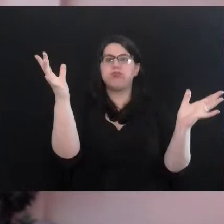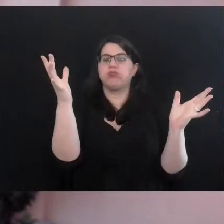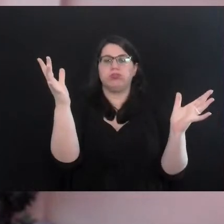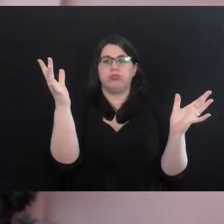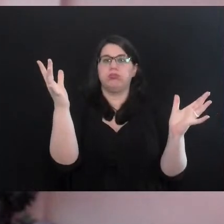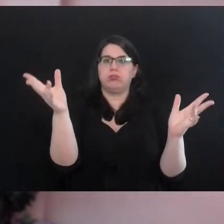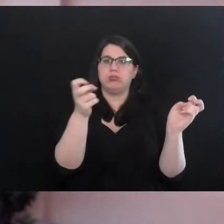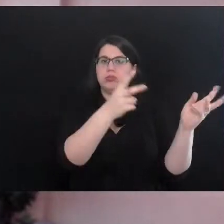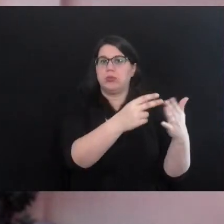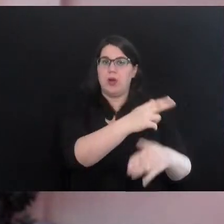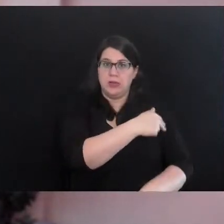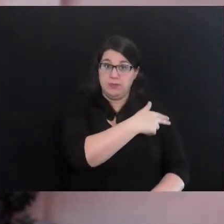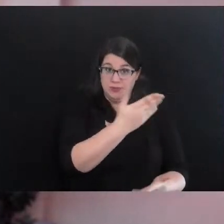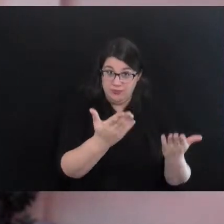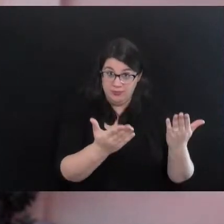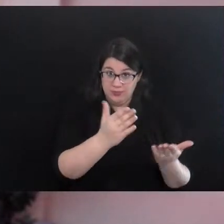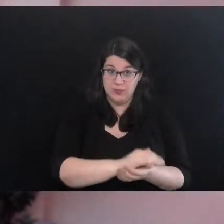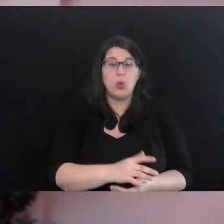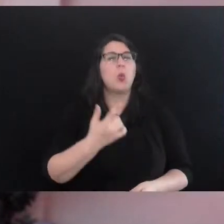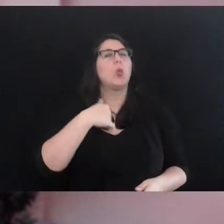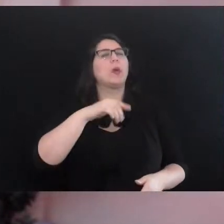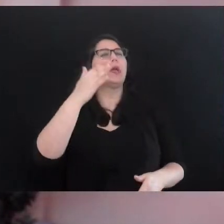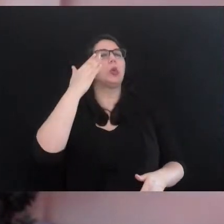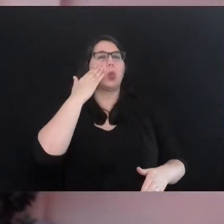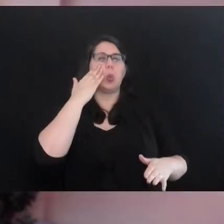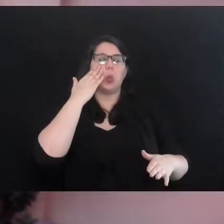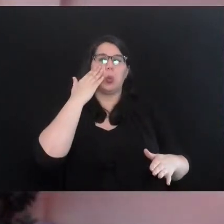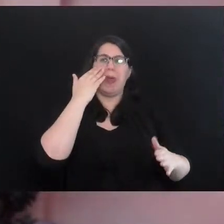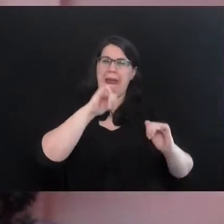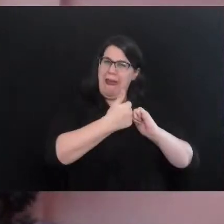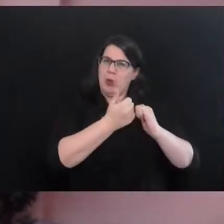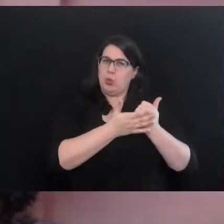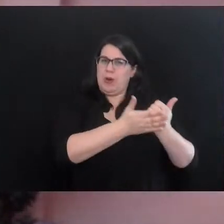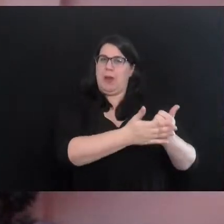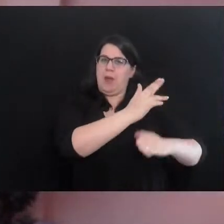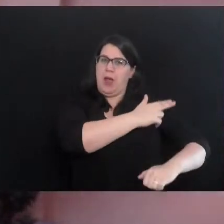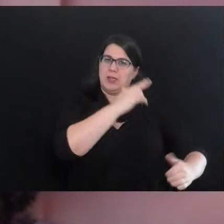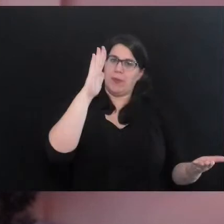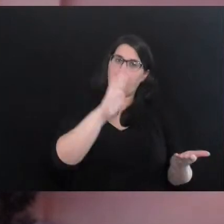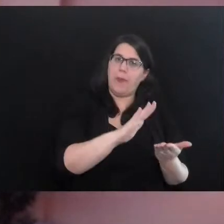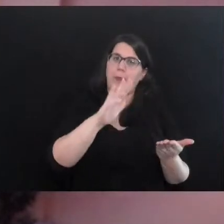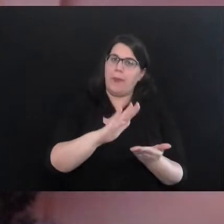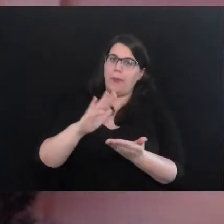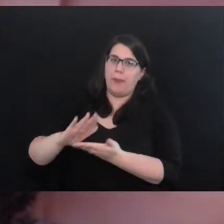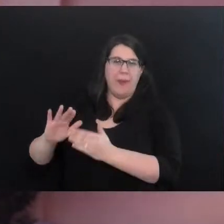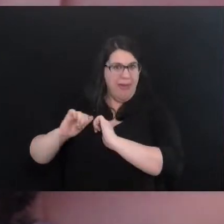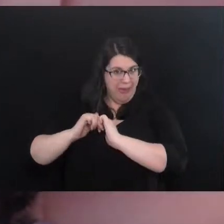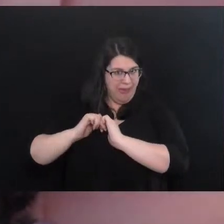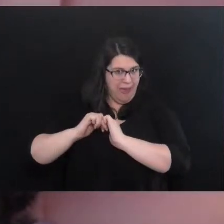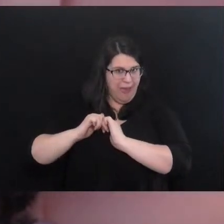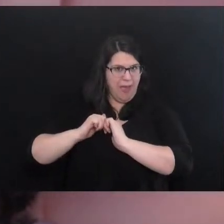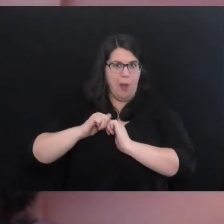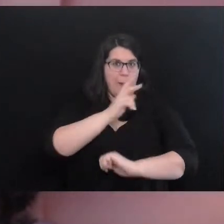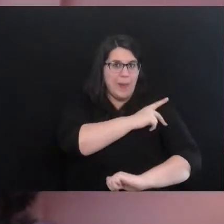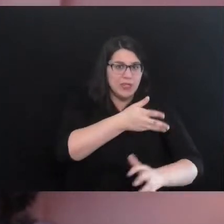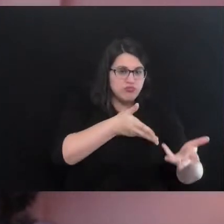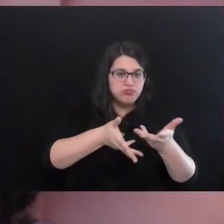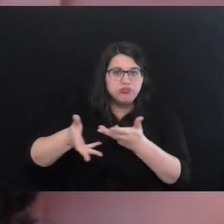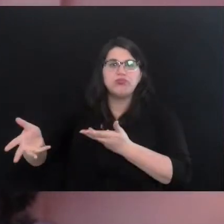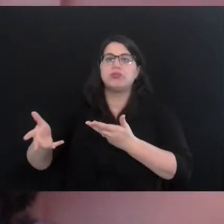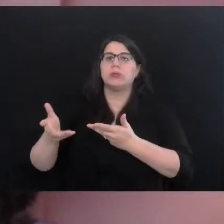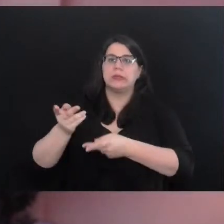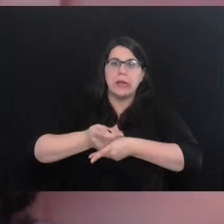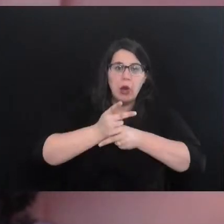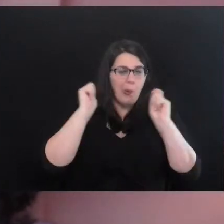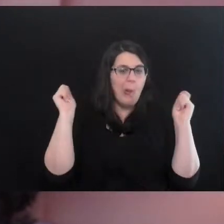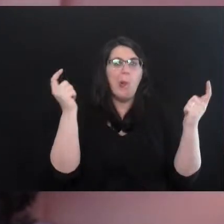know that for us to protect our hospitals, to maintain the patient flow, to be able to offer people the best care